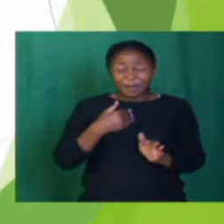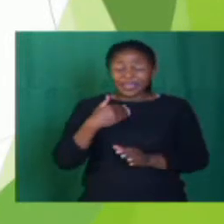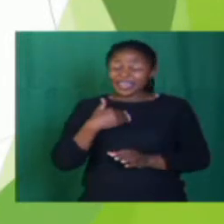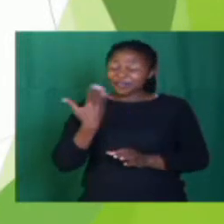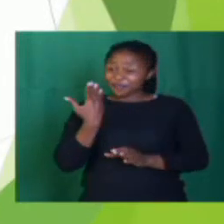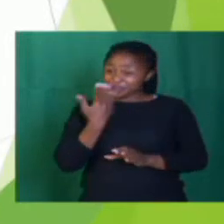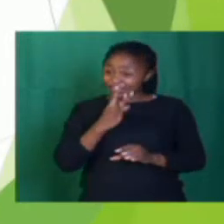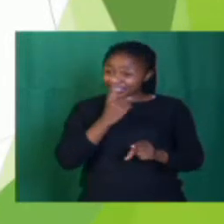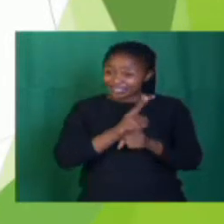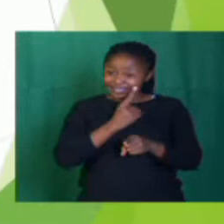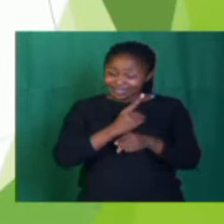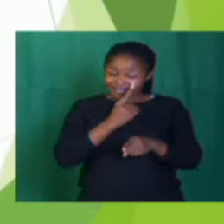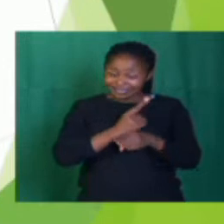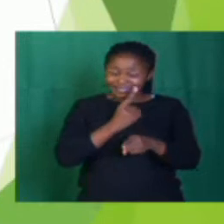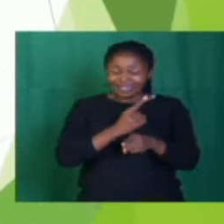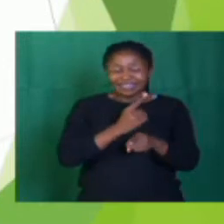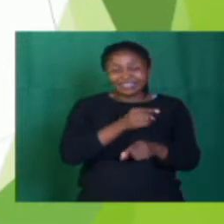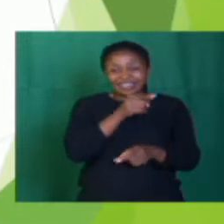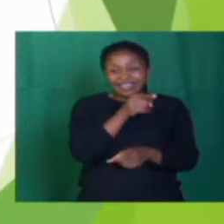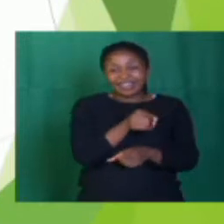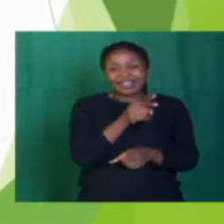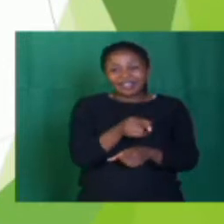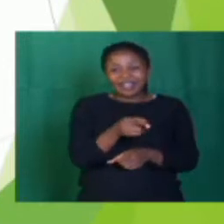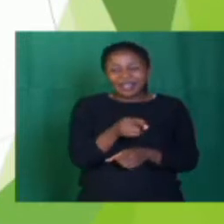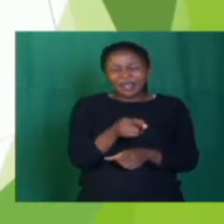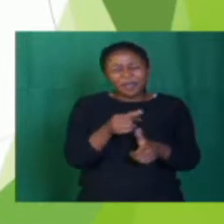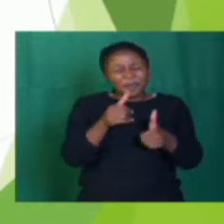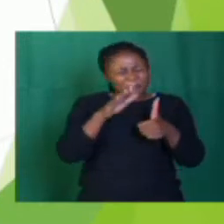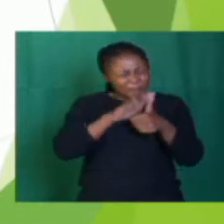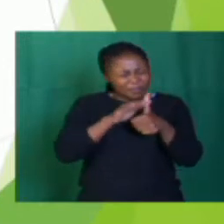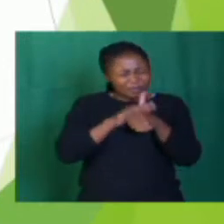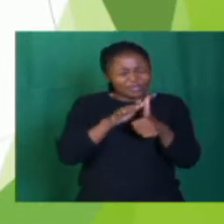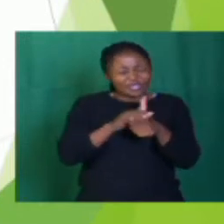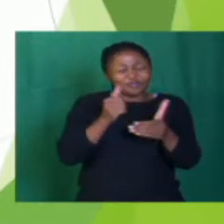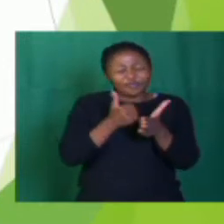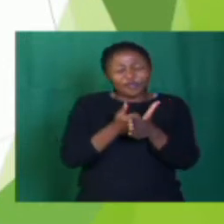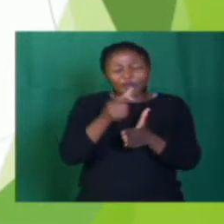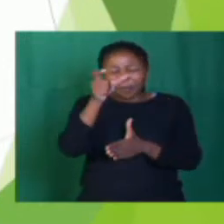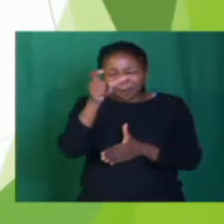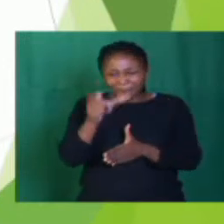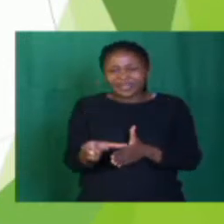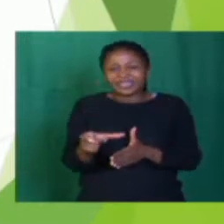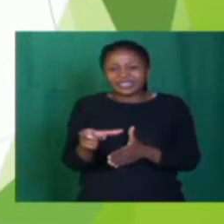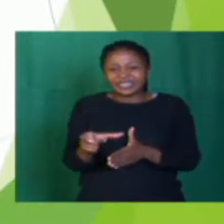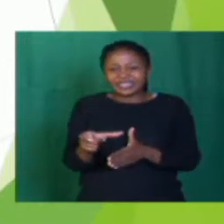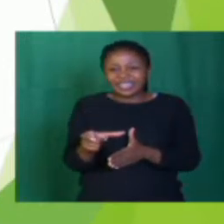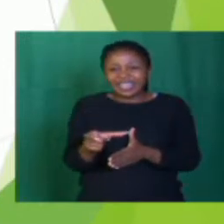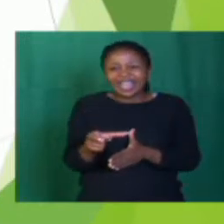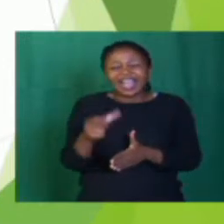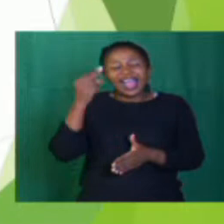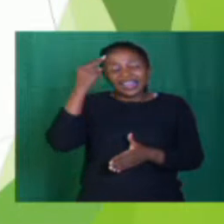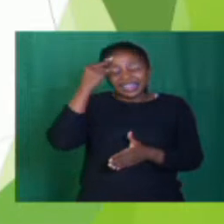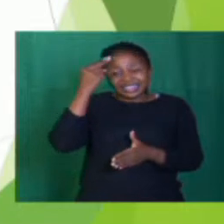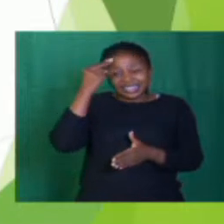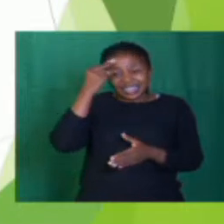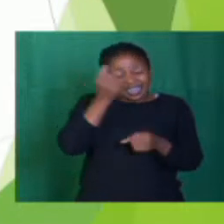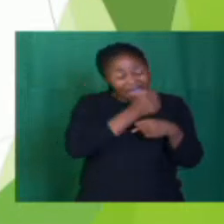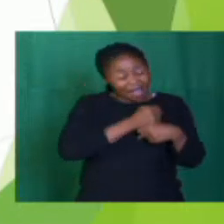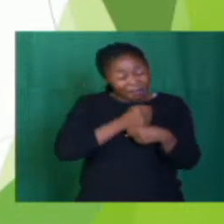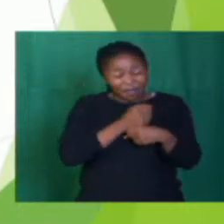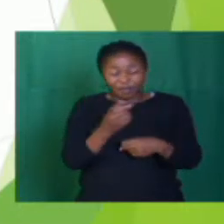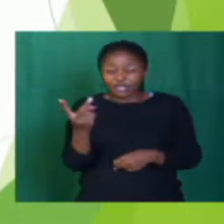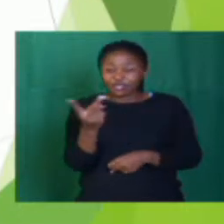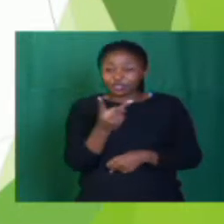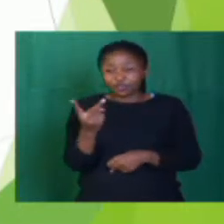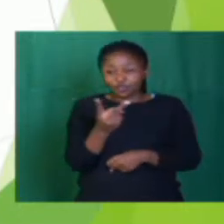that one is well knowledgeable about both the merits and demerits of homeschooling before